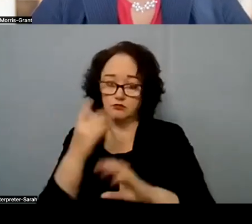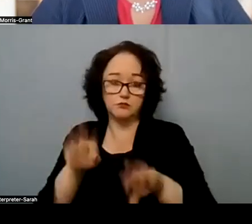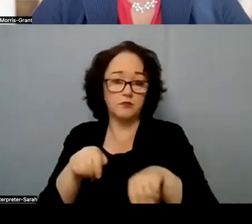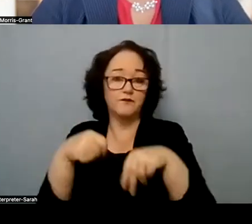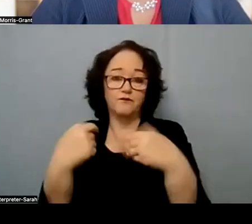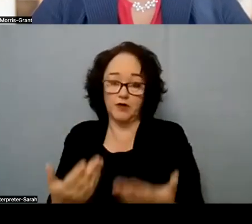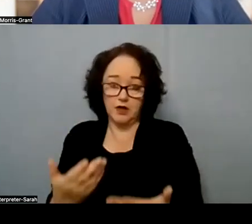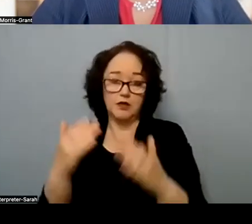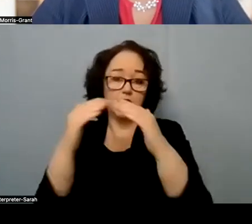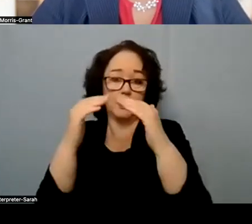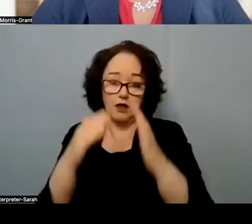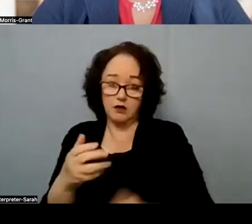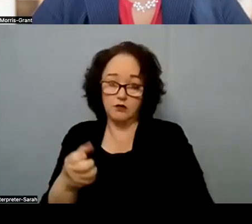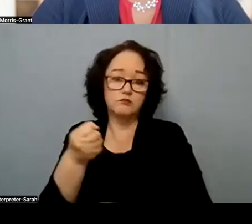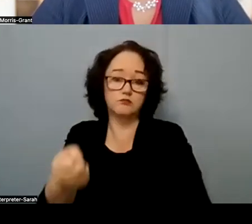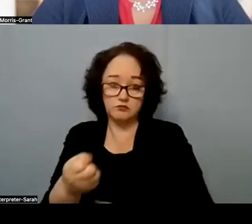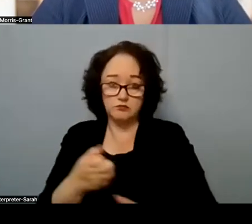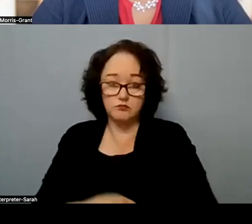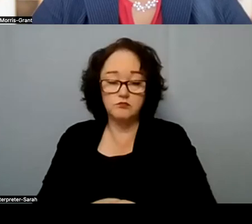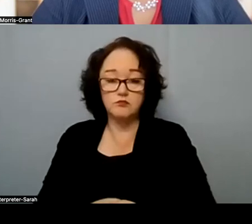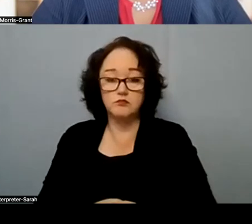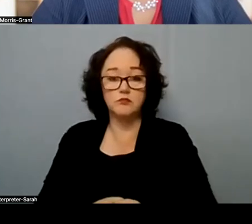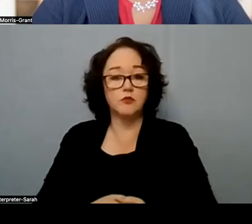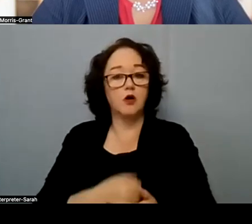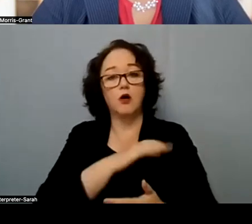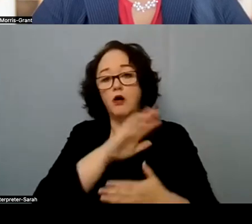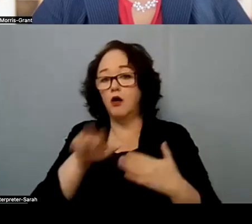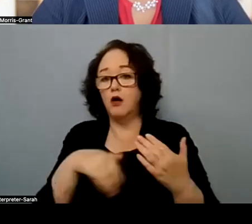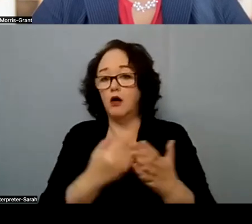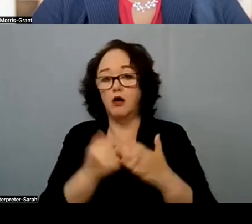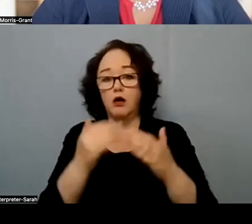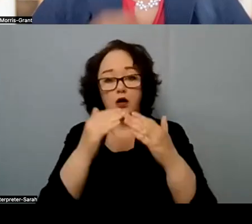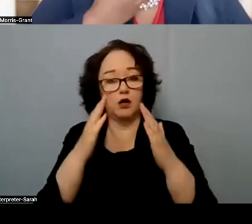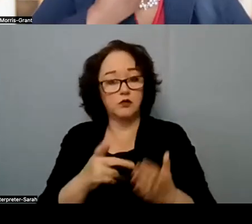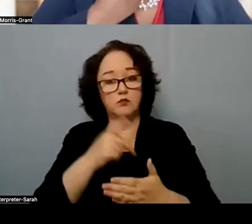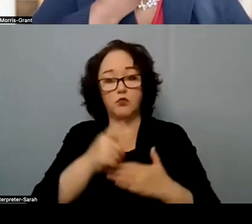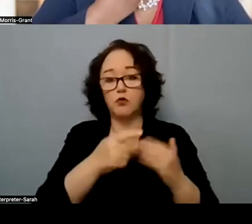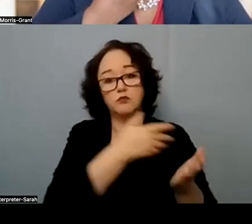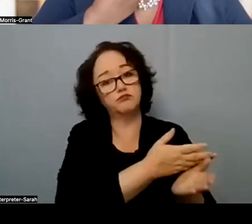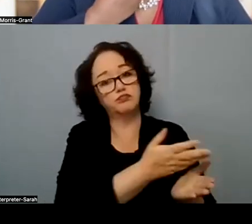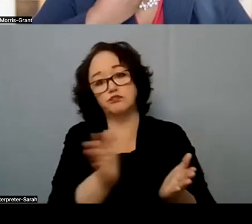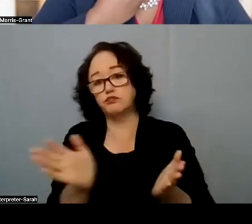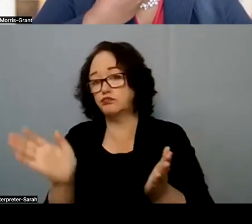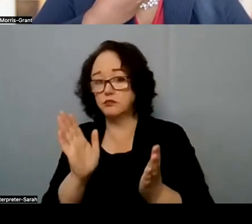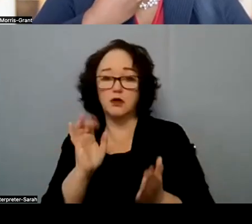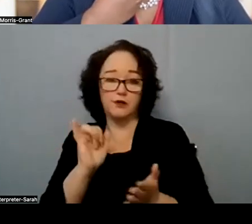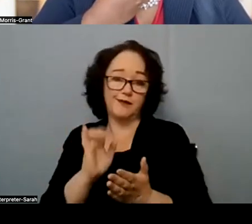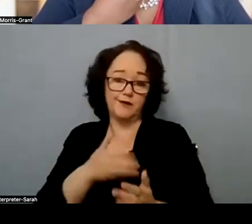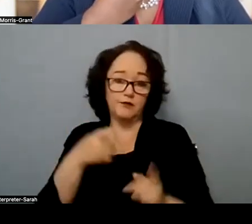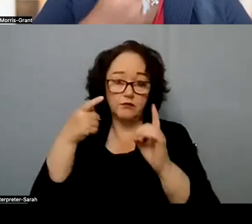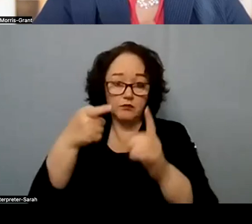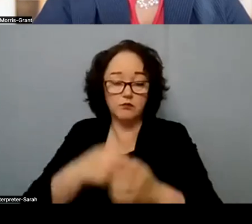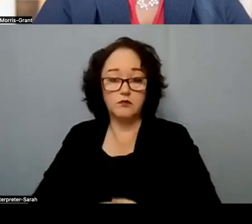survivor across all of our housing programs and in our housing developments. We sometimes find that